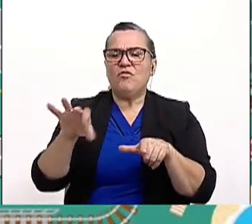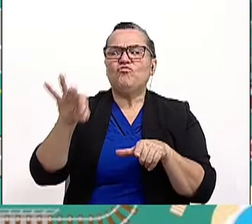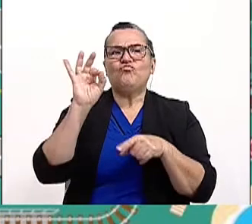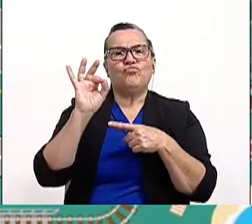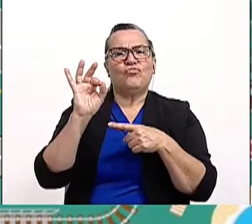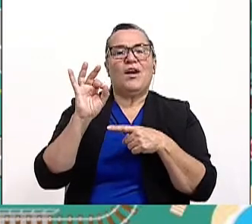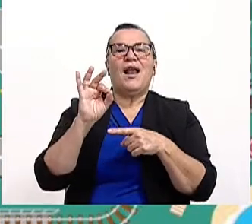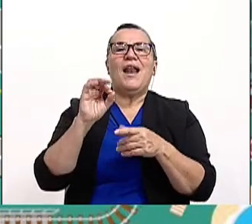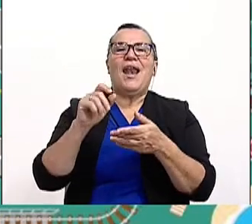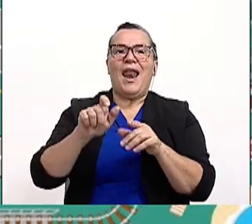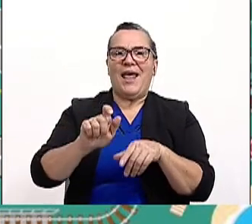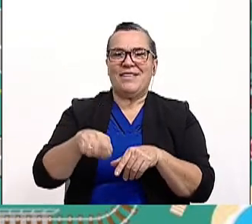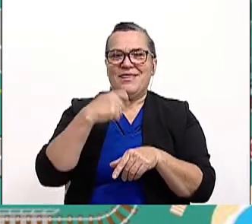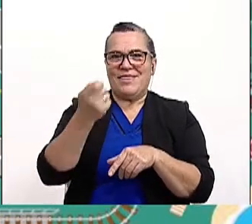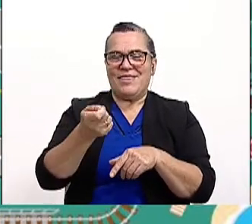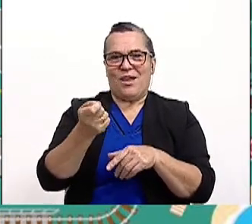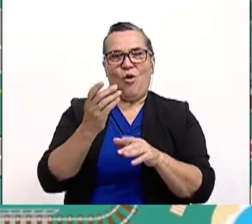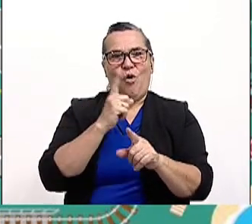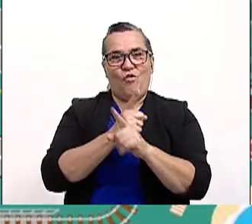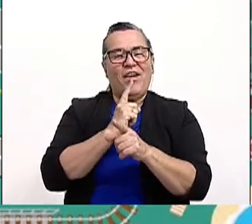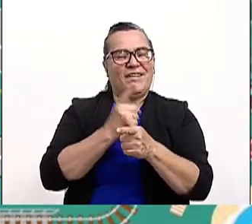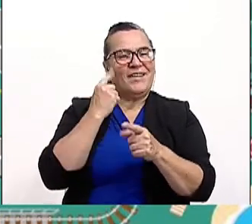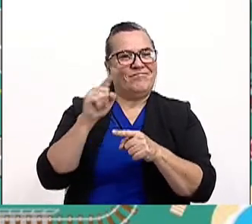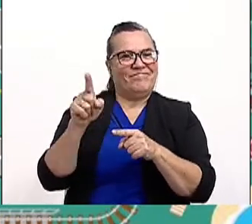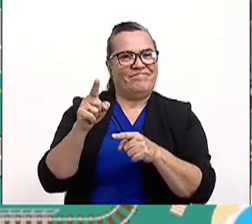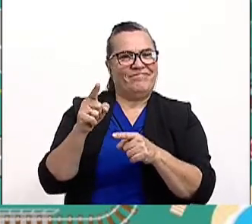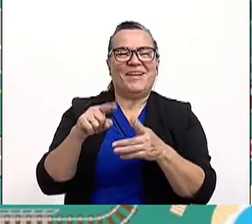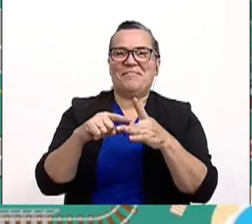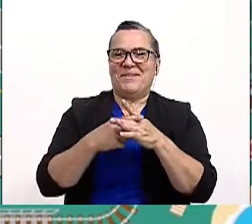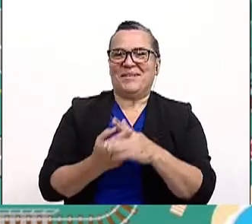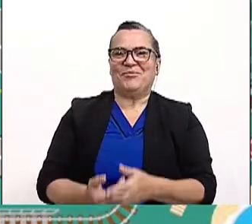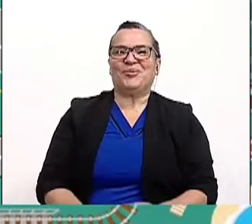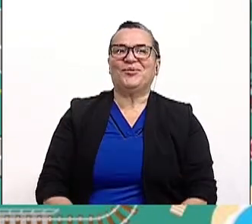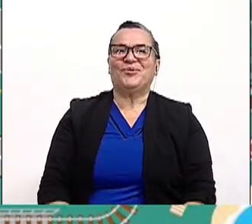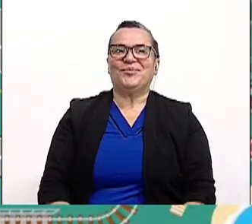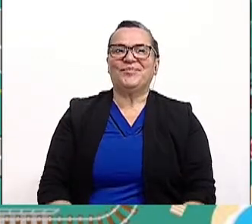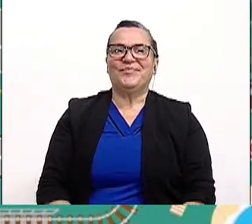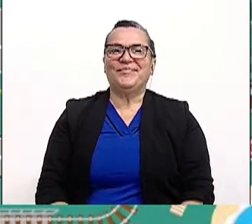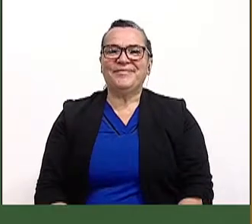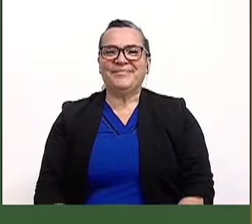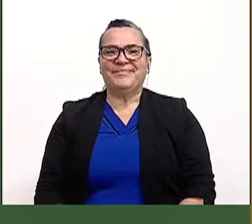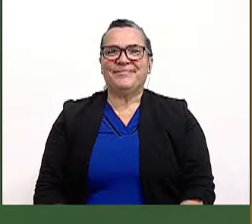card. Ready? Okay, let's begin.